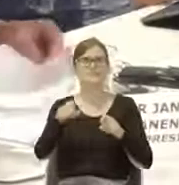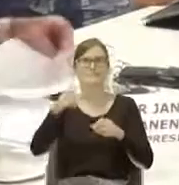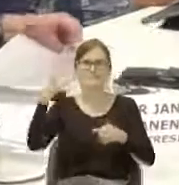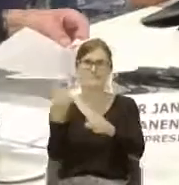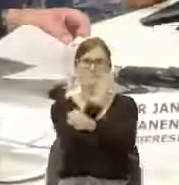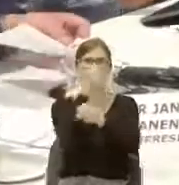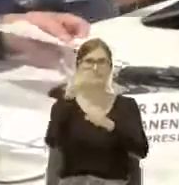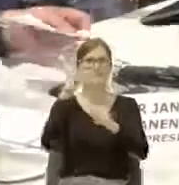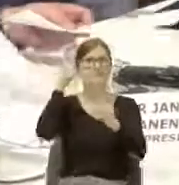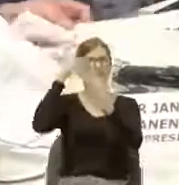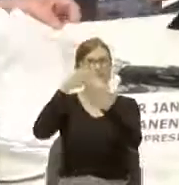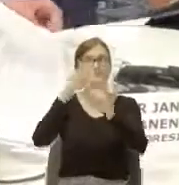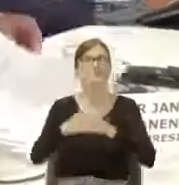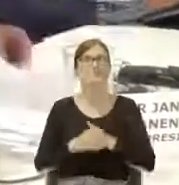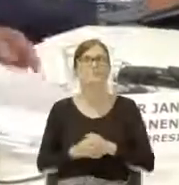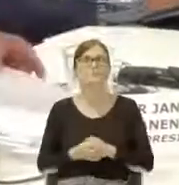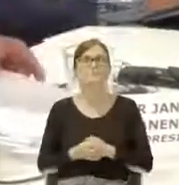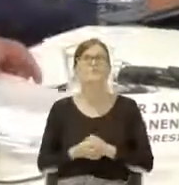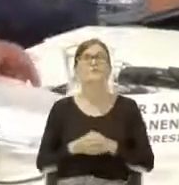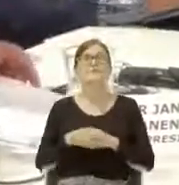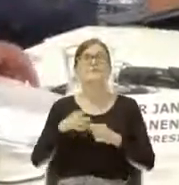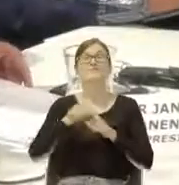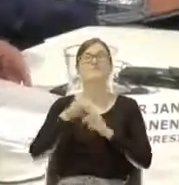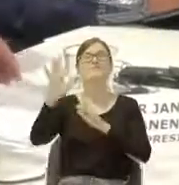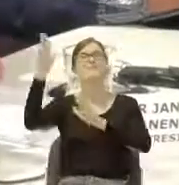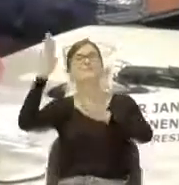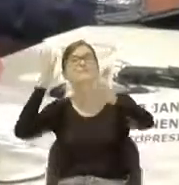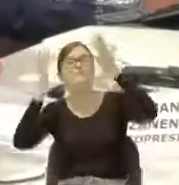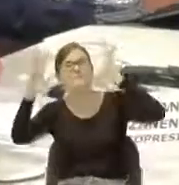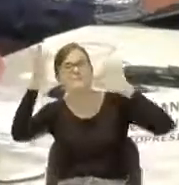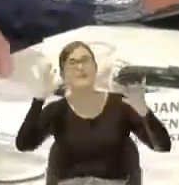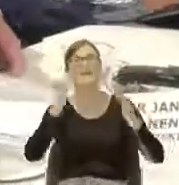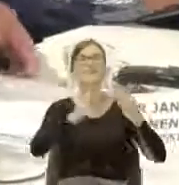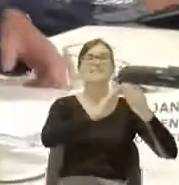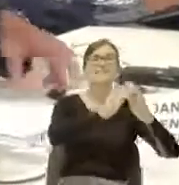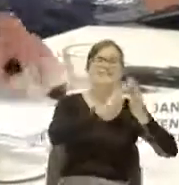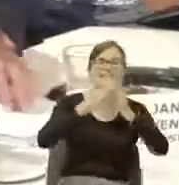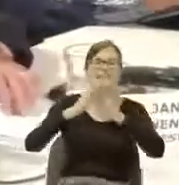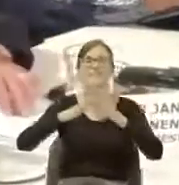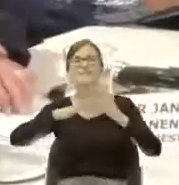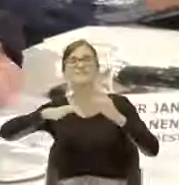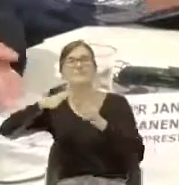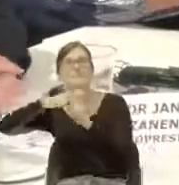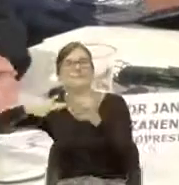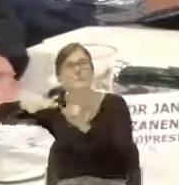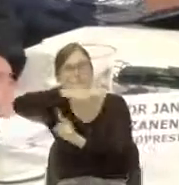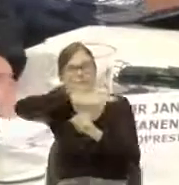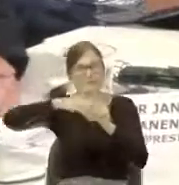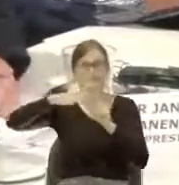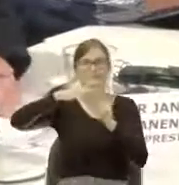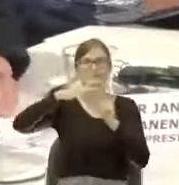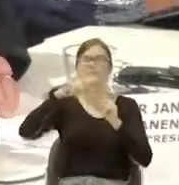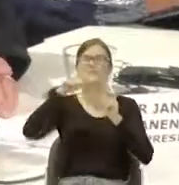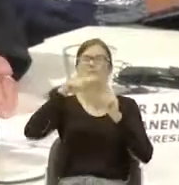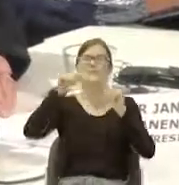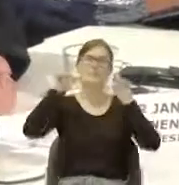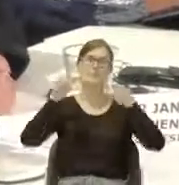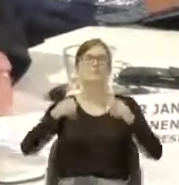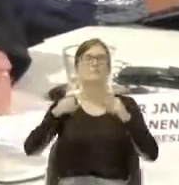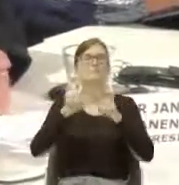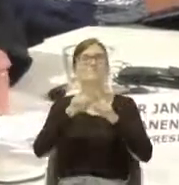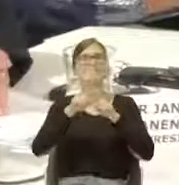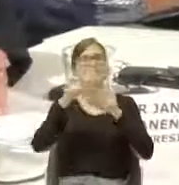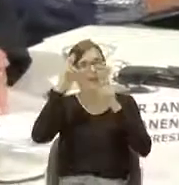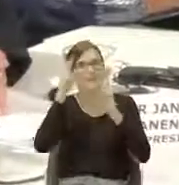all development agendas. And we showed this commitment to the urban agenda just 2 months